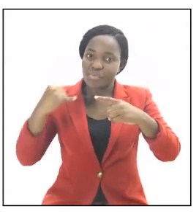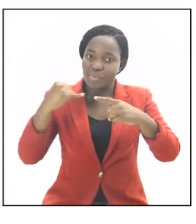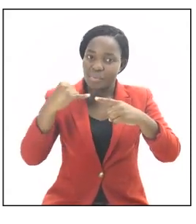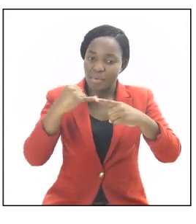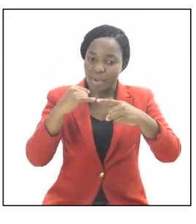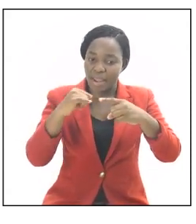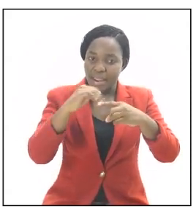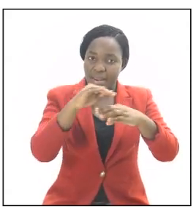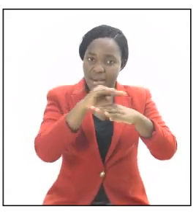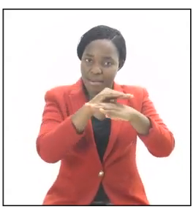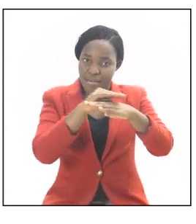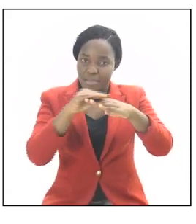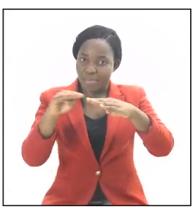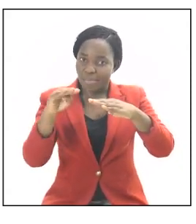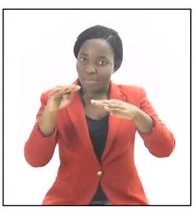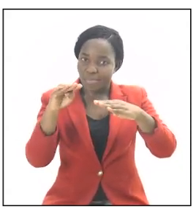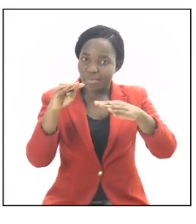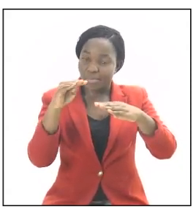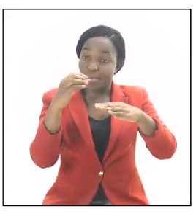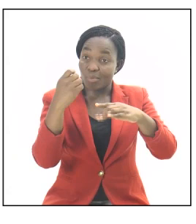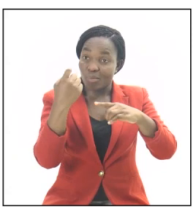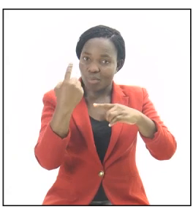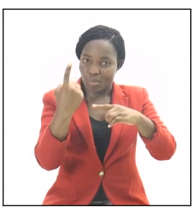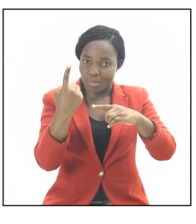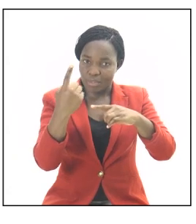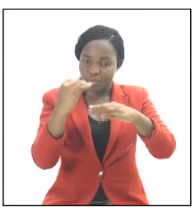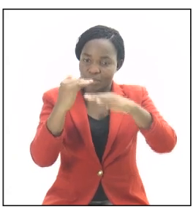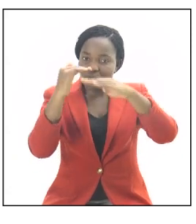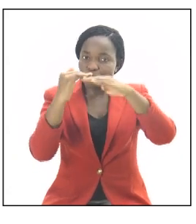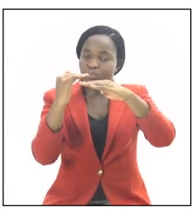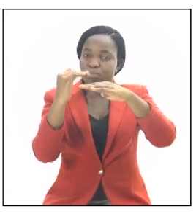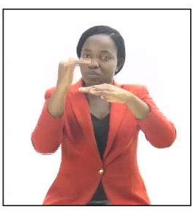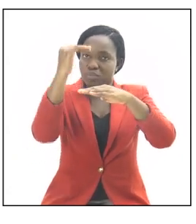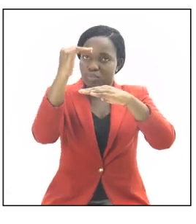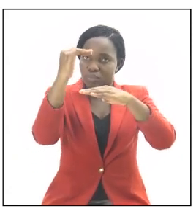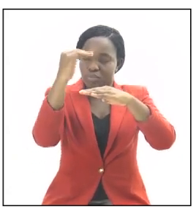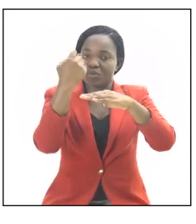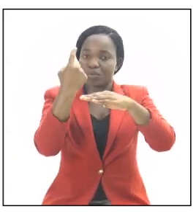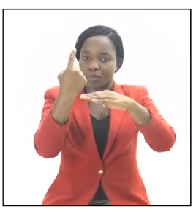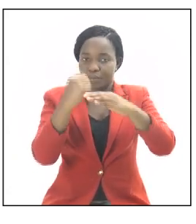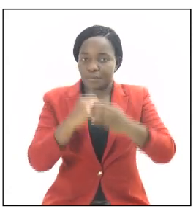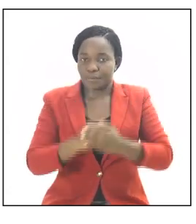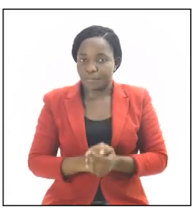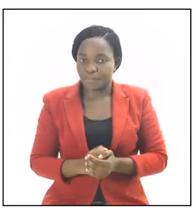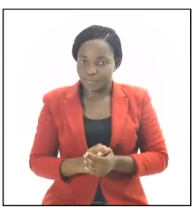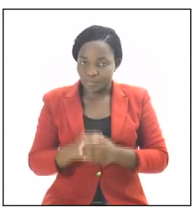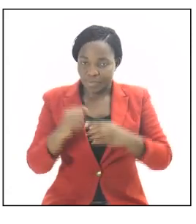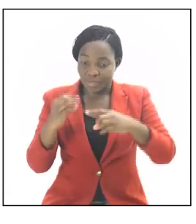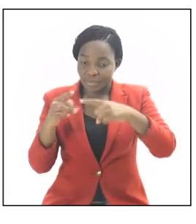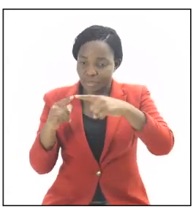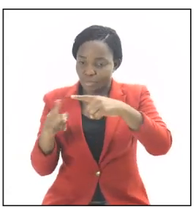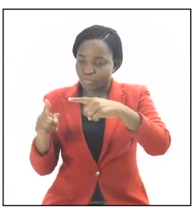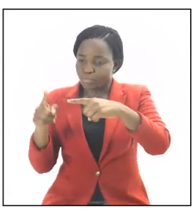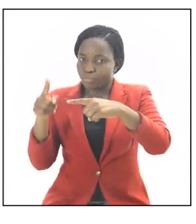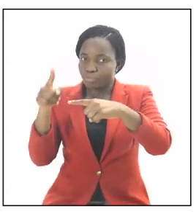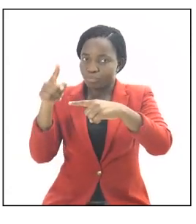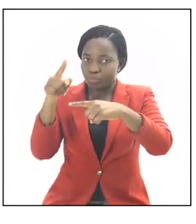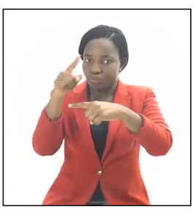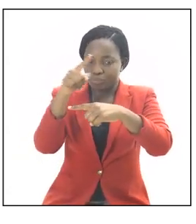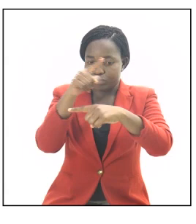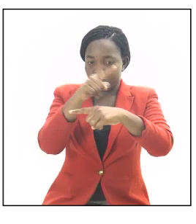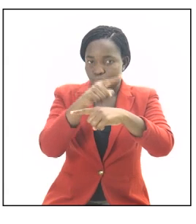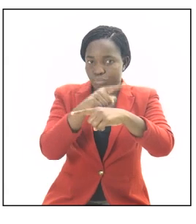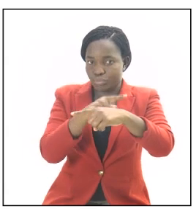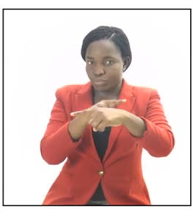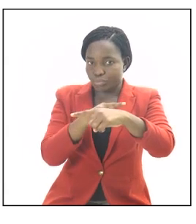1, this would be like one side of a slice of pizza or pie. Then the distance halfway around